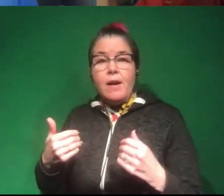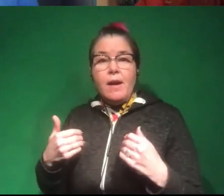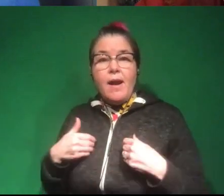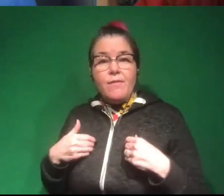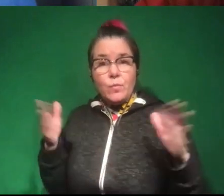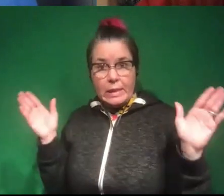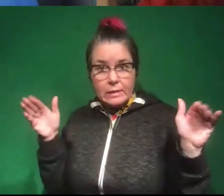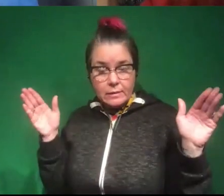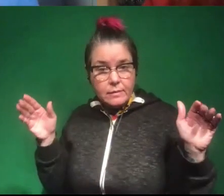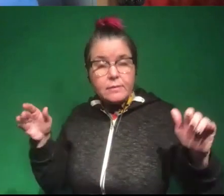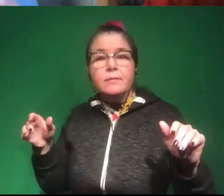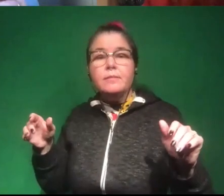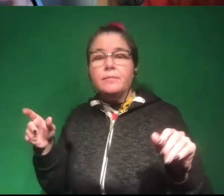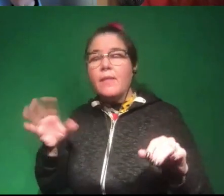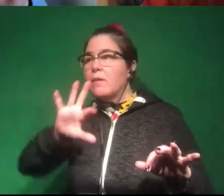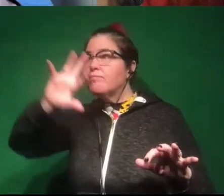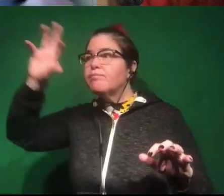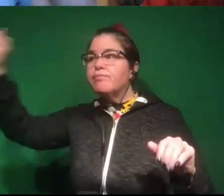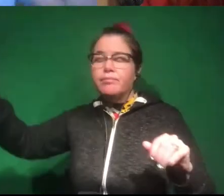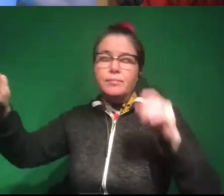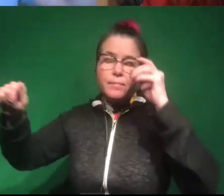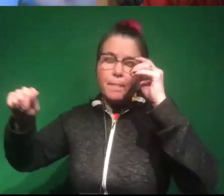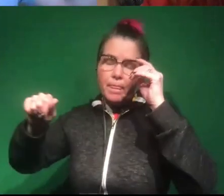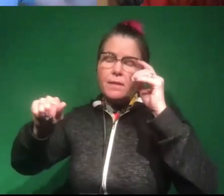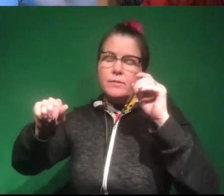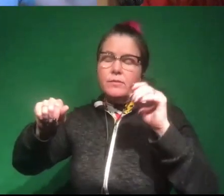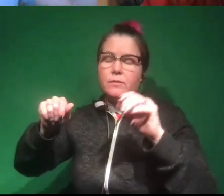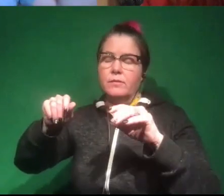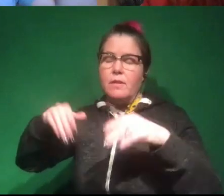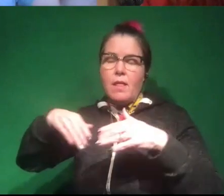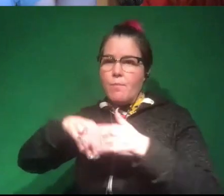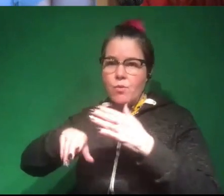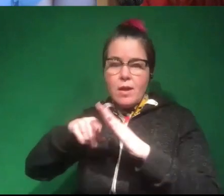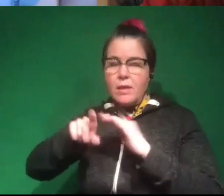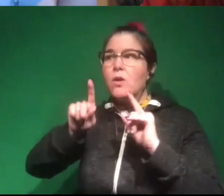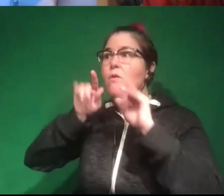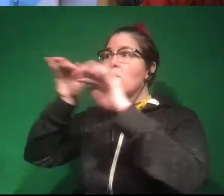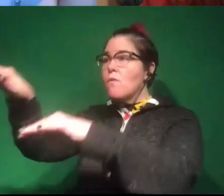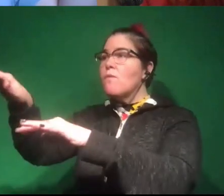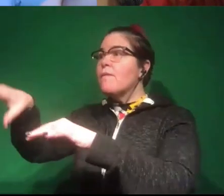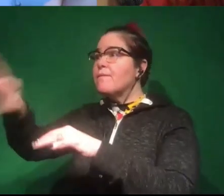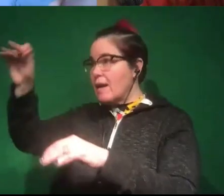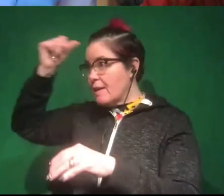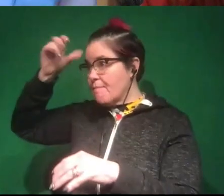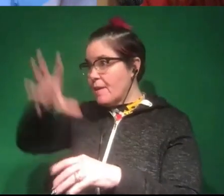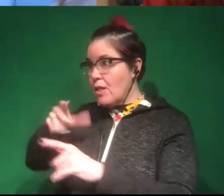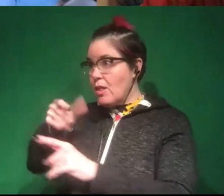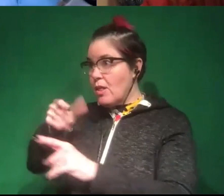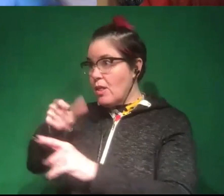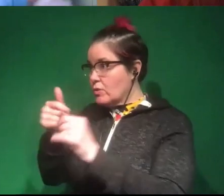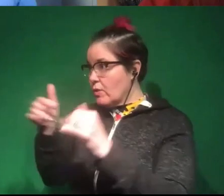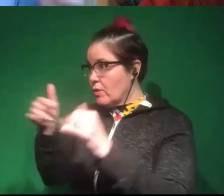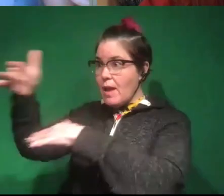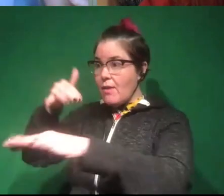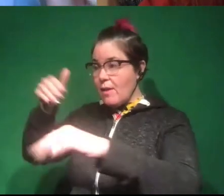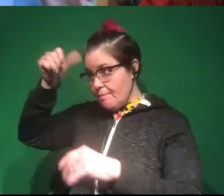wings, and they went off on this big mating flight. So virgin queens go off on this mating flight. They find a male that's also flying around. The males have